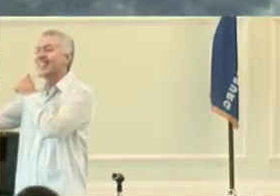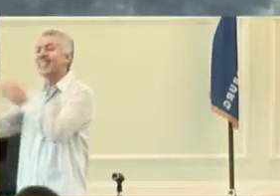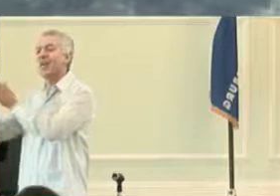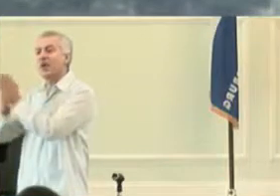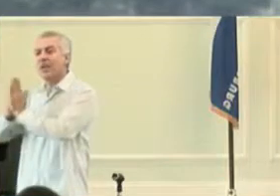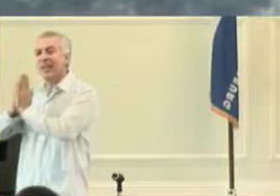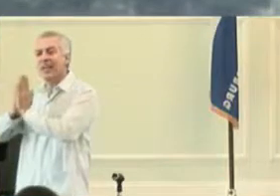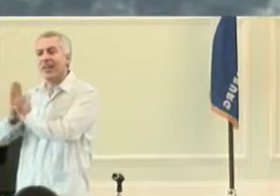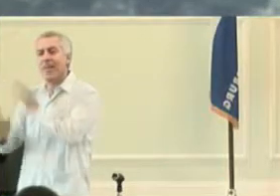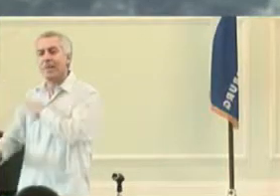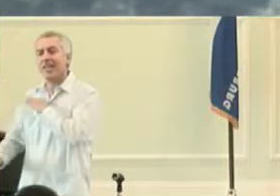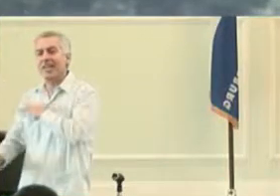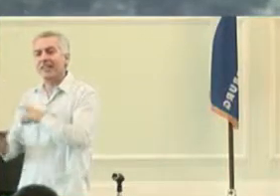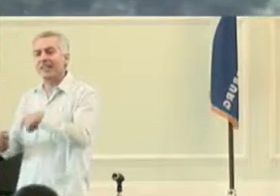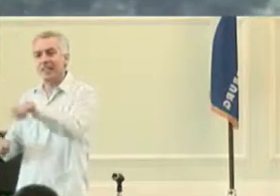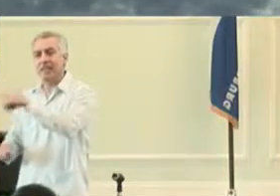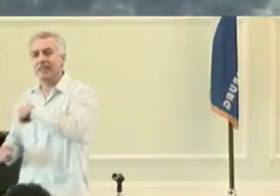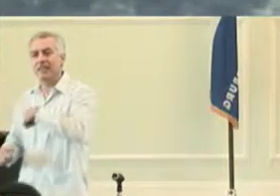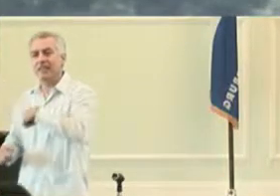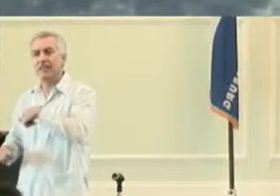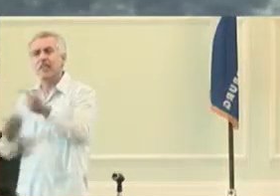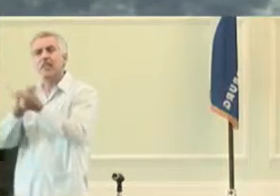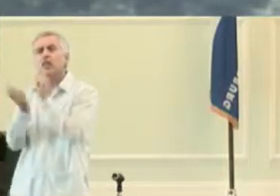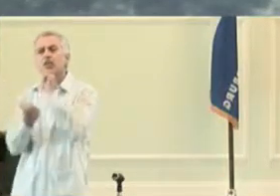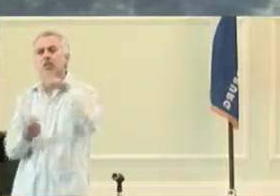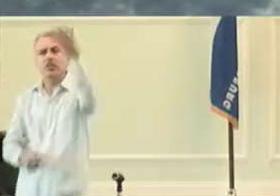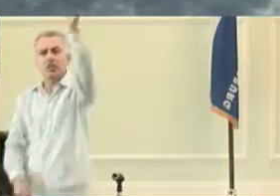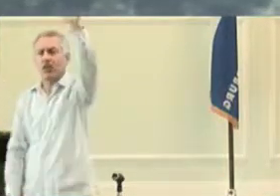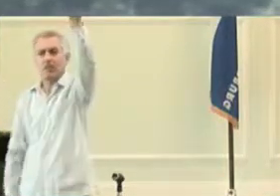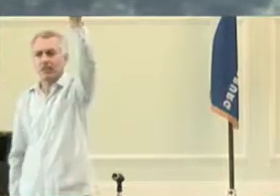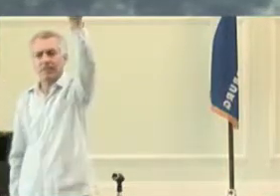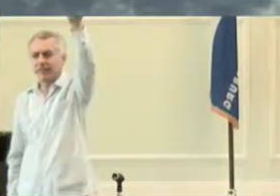Prayer does not change God. Prayer changes you.